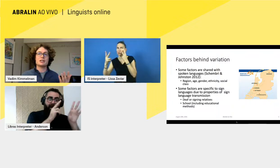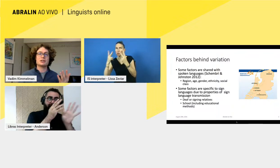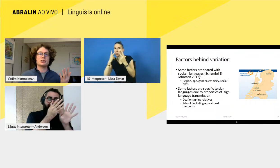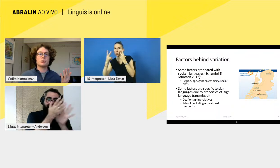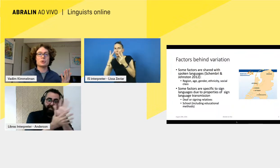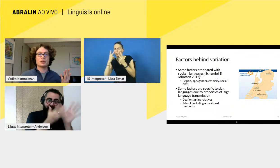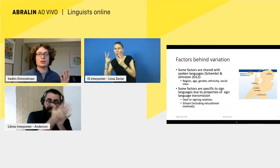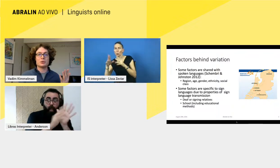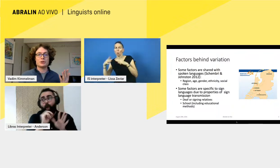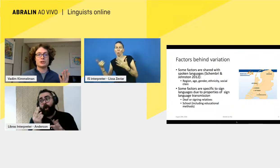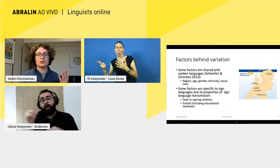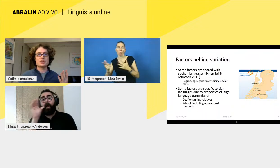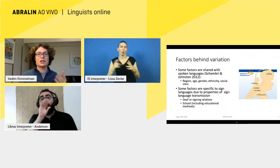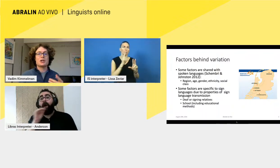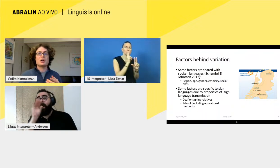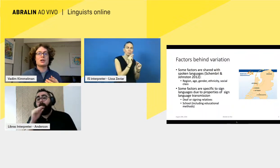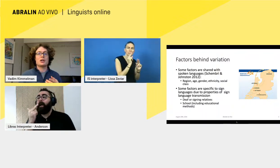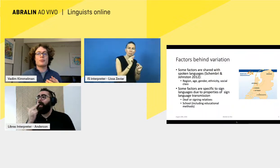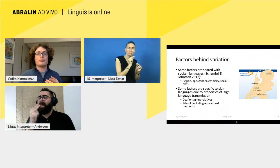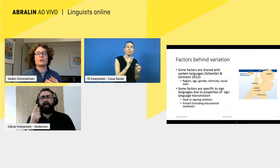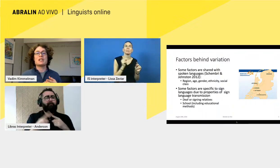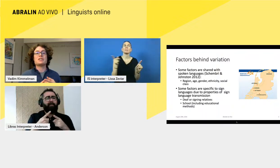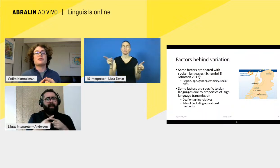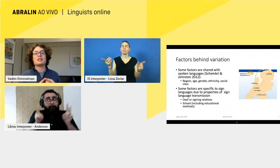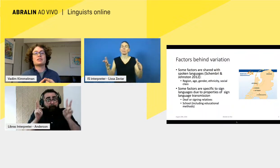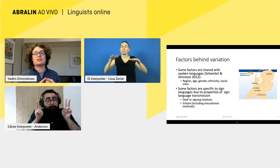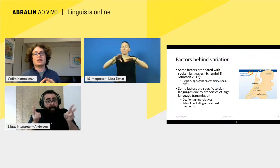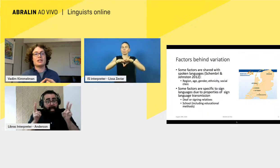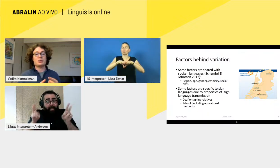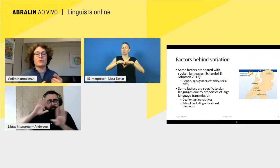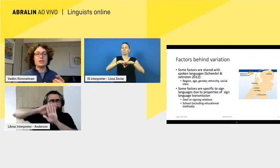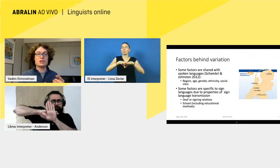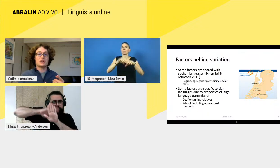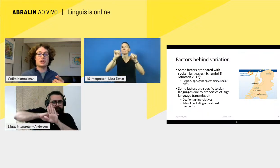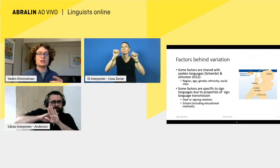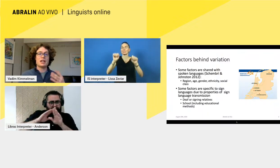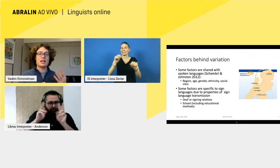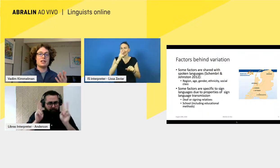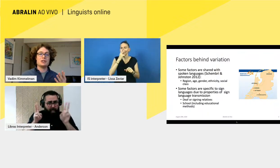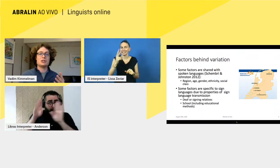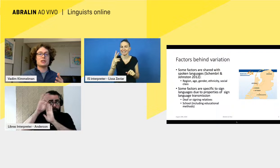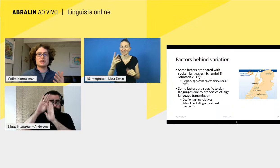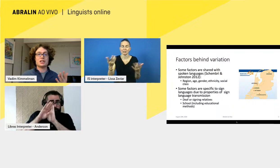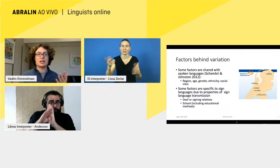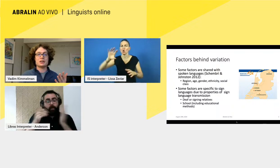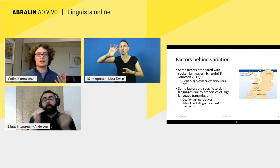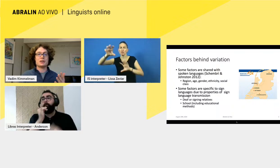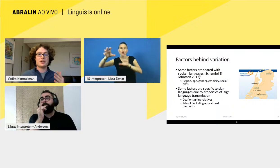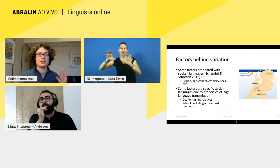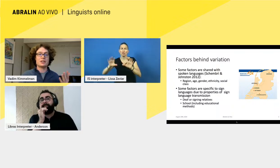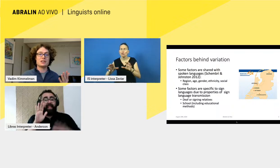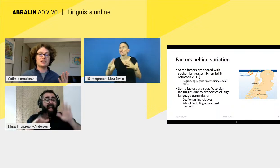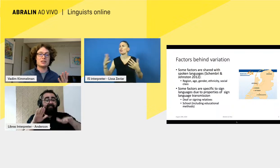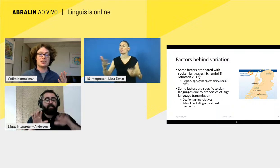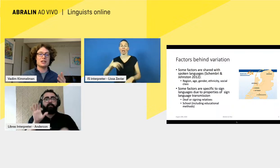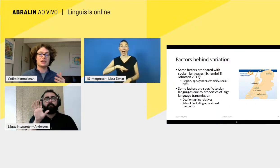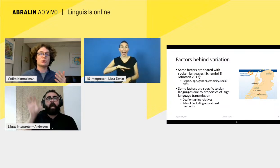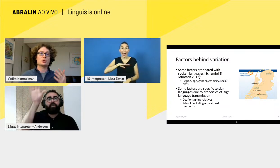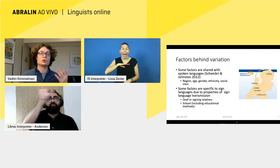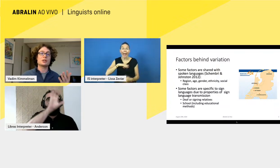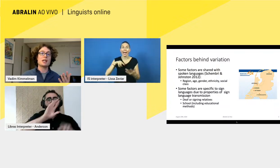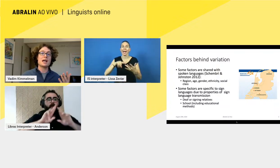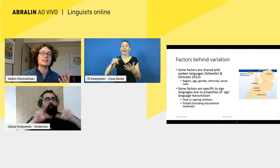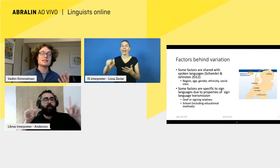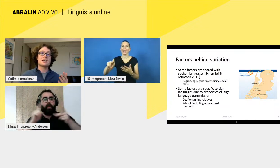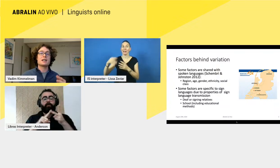both signed and spoken languages, such factors as region, age, gender, ethnicity,